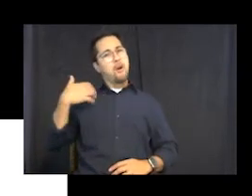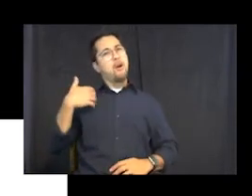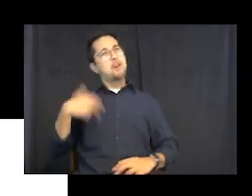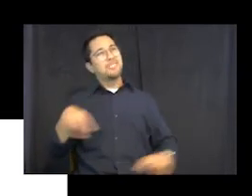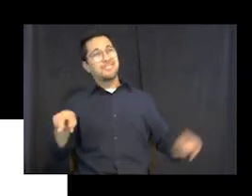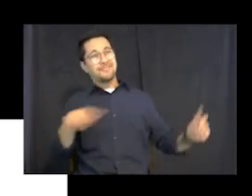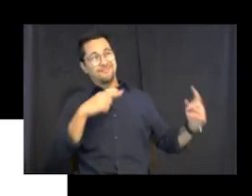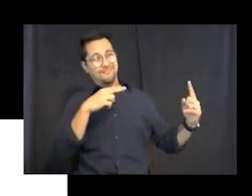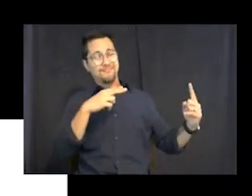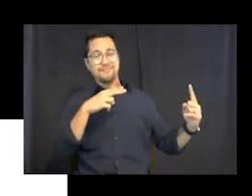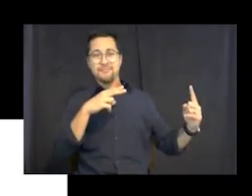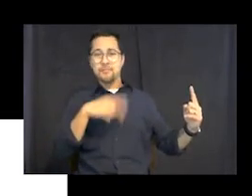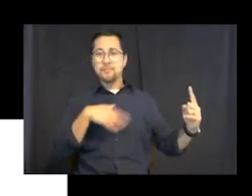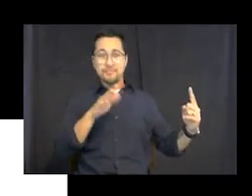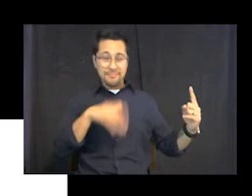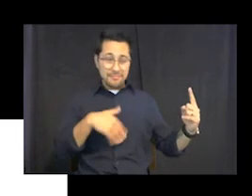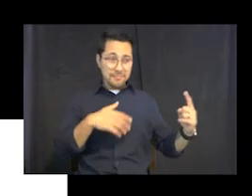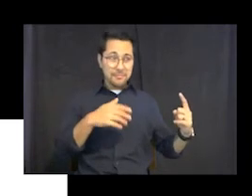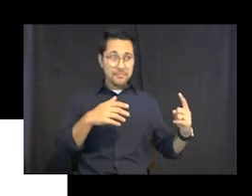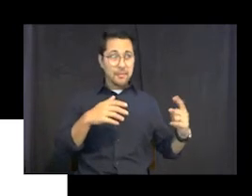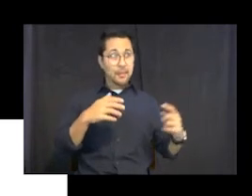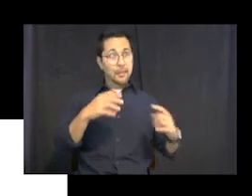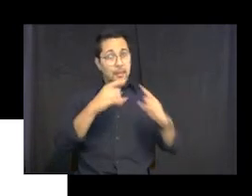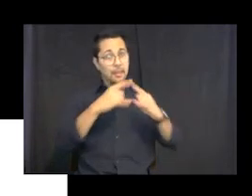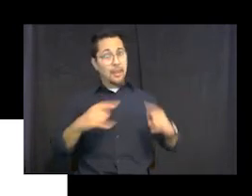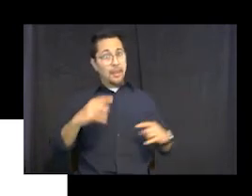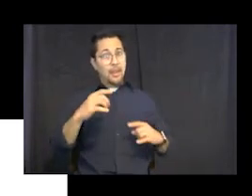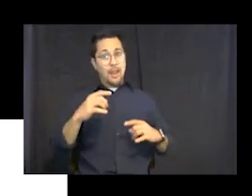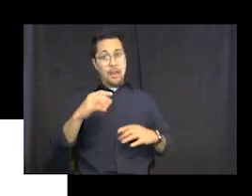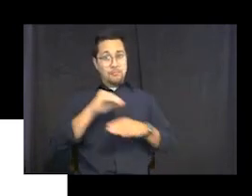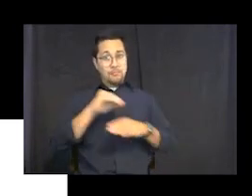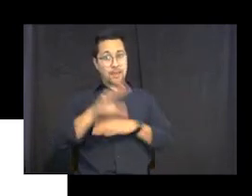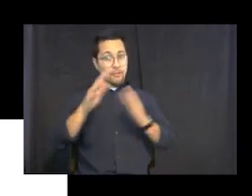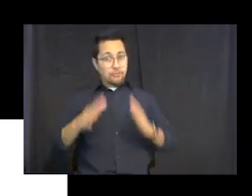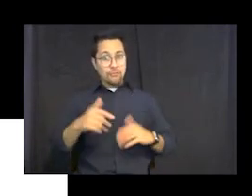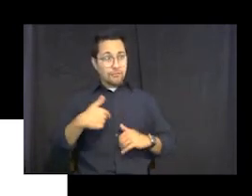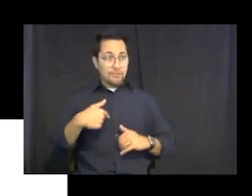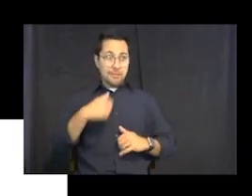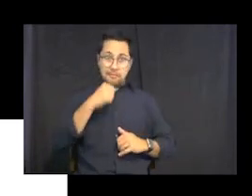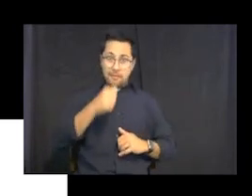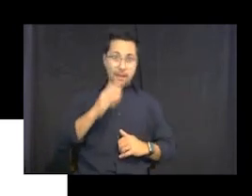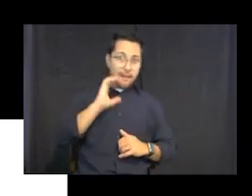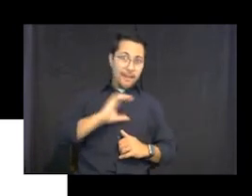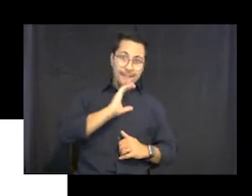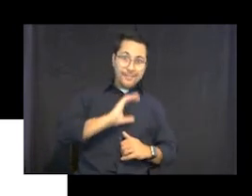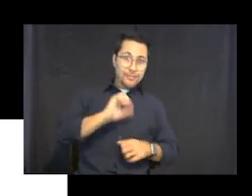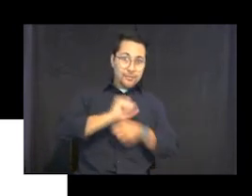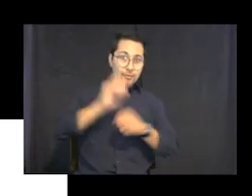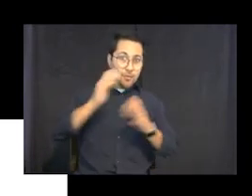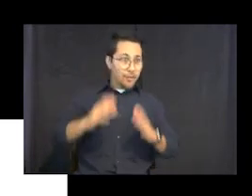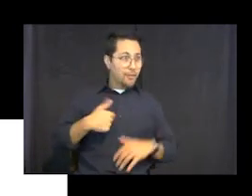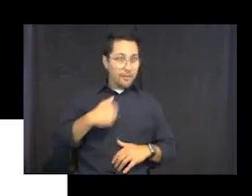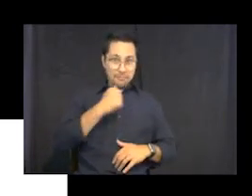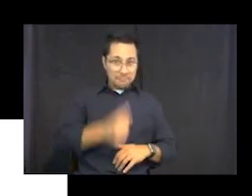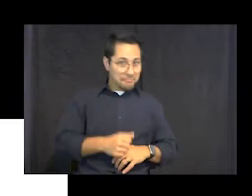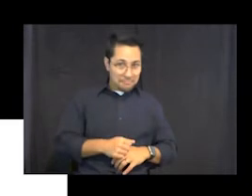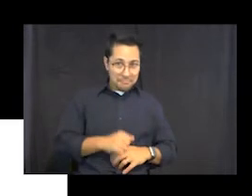said, camp counselor, I am not. Cafeteria worker, I am not.